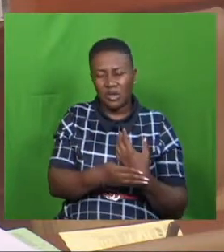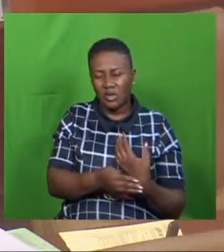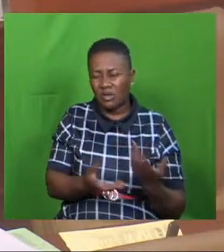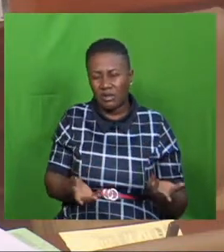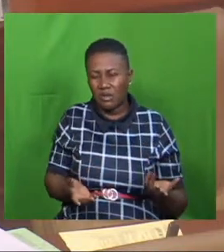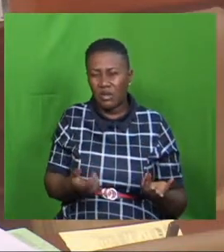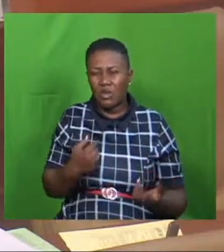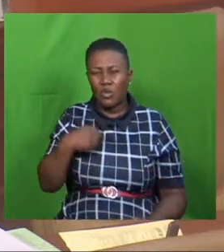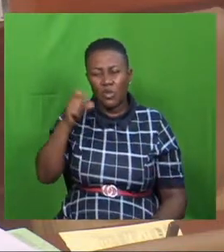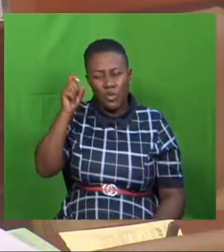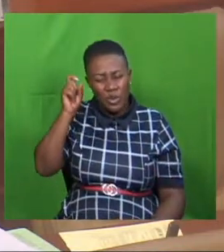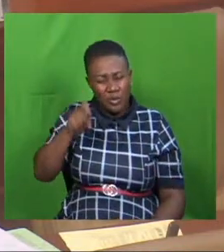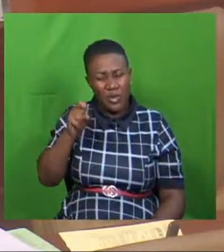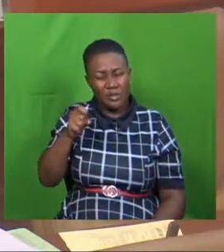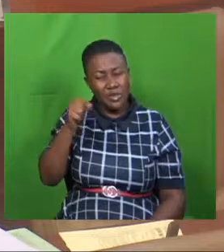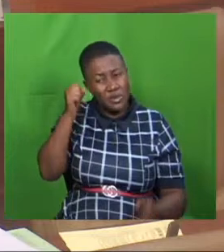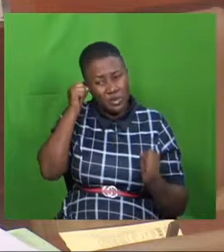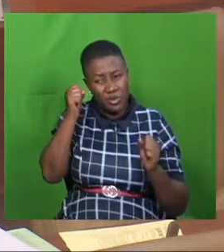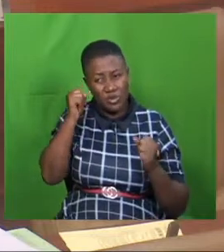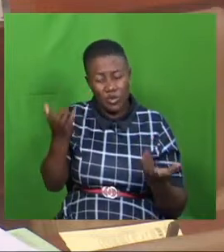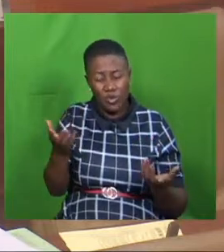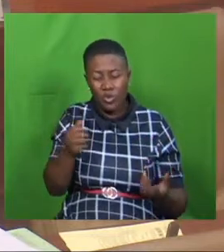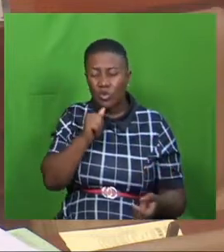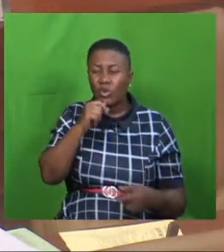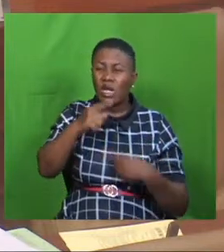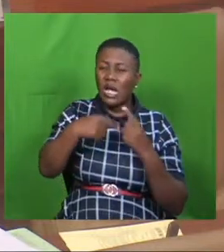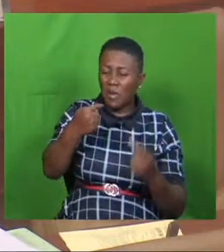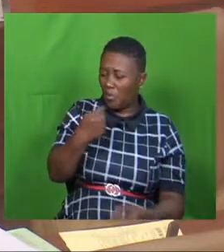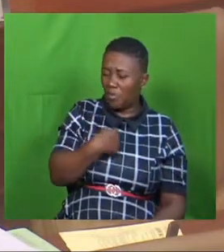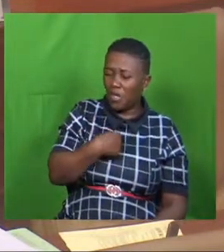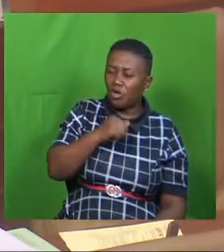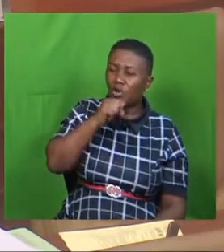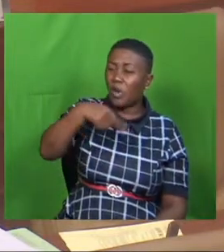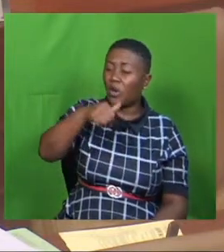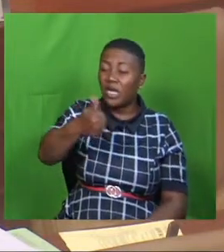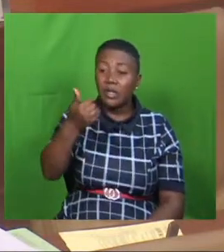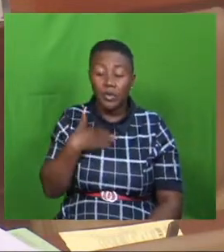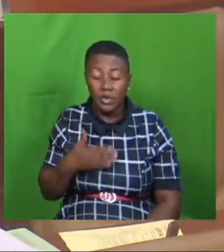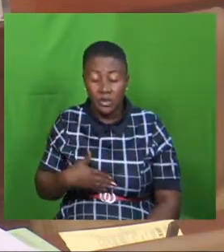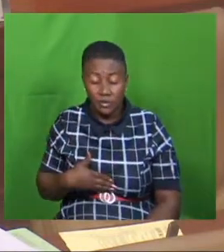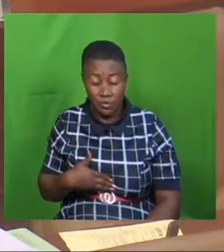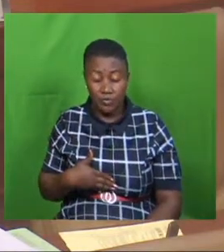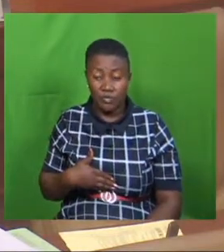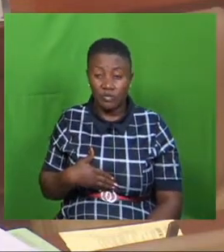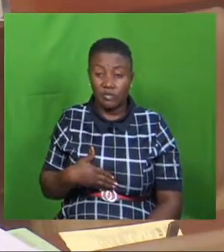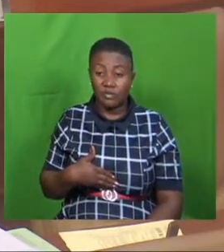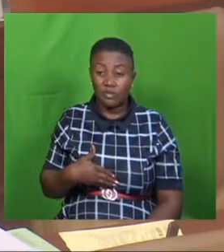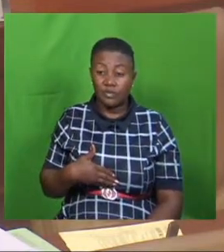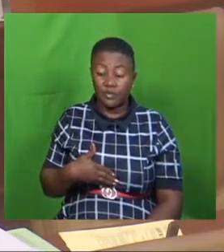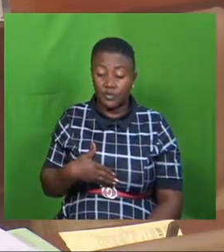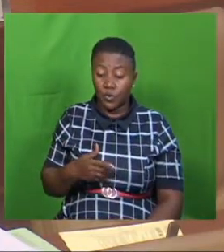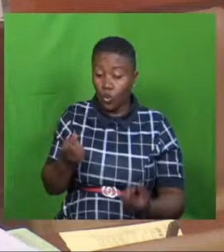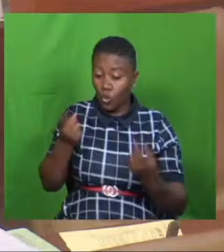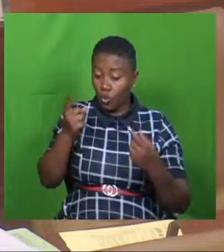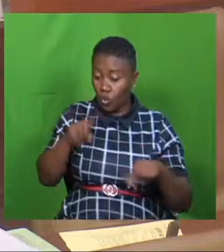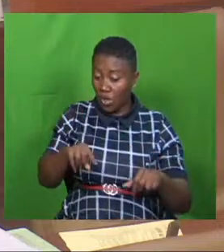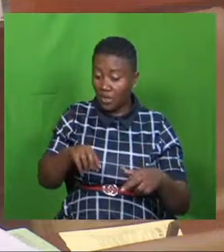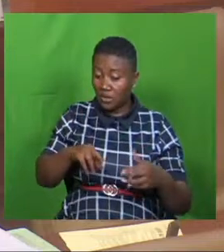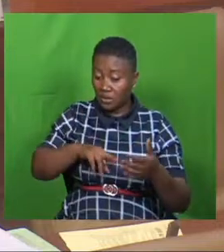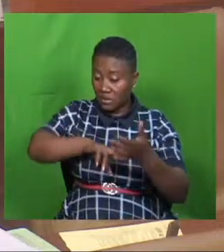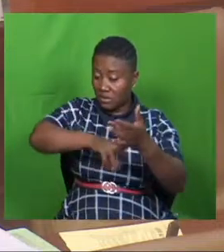it. And it's not about Kwame Abuja and anybody else. Is it the case that when the engineers say the project